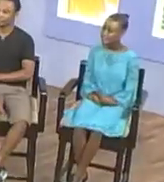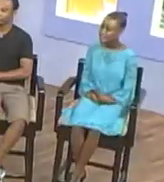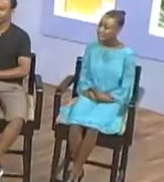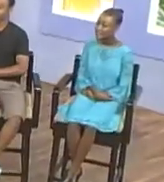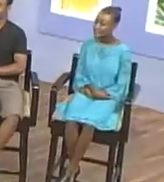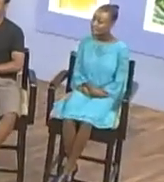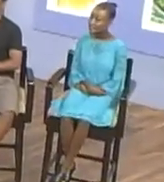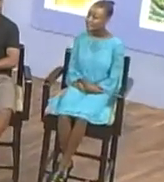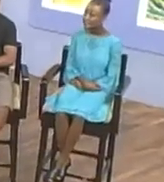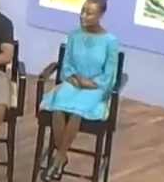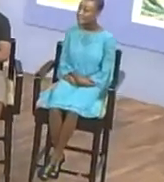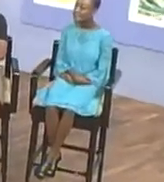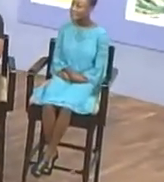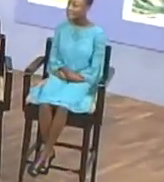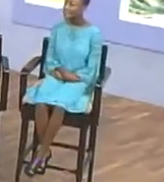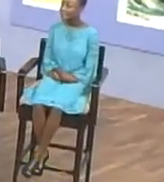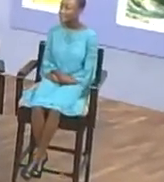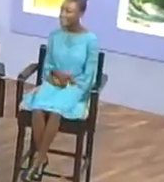Bye.